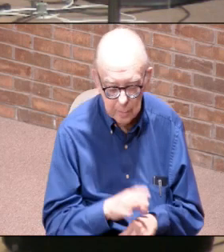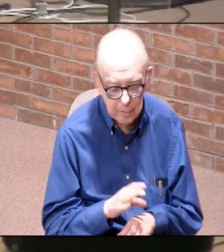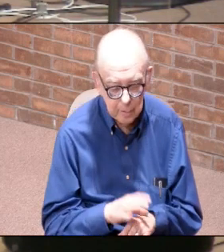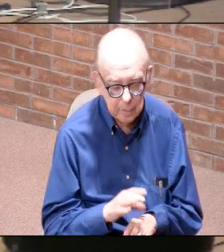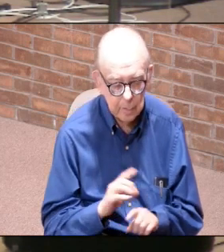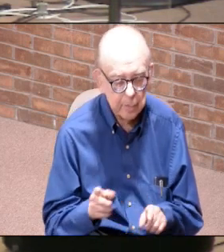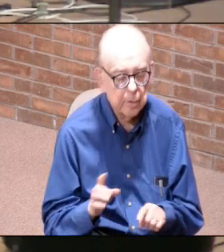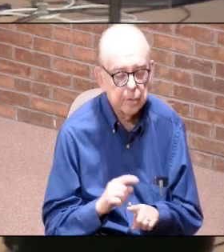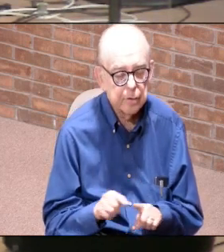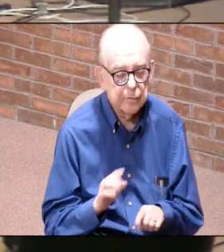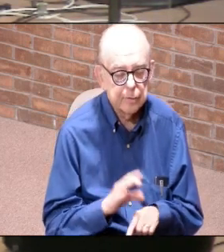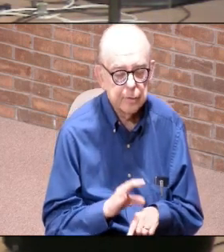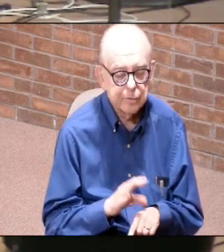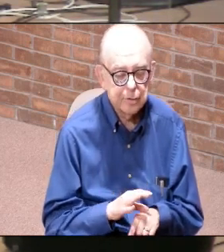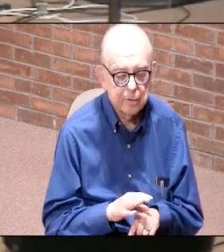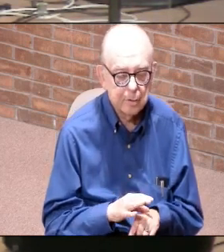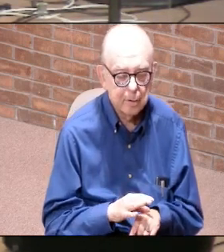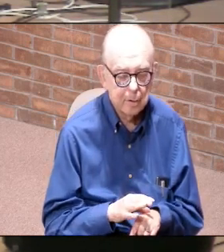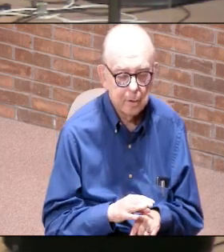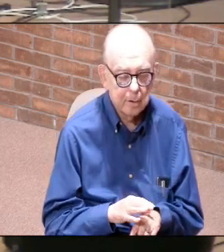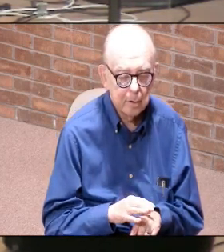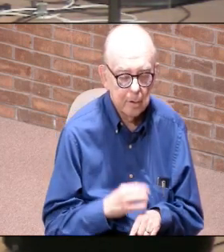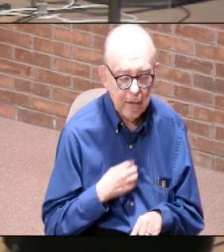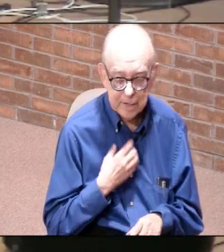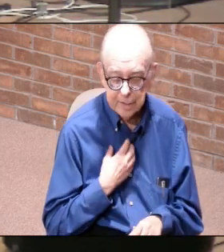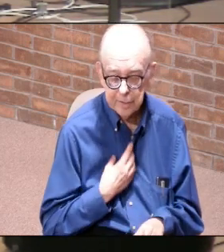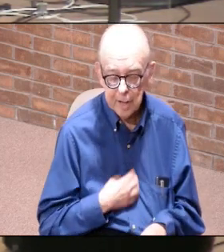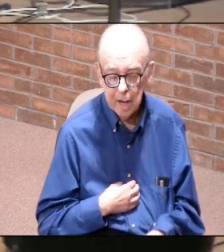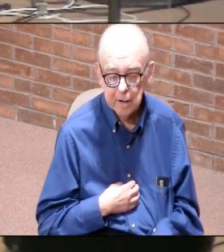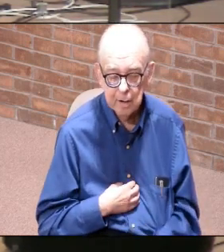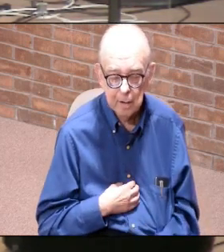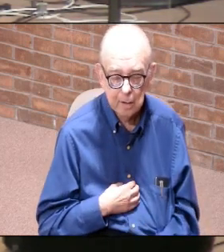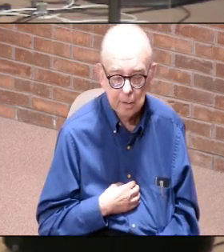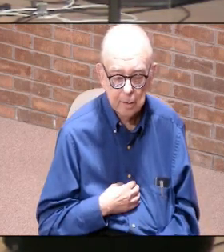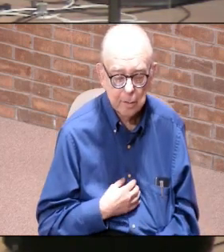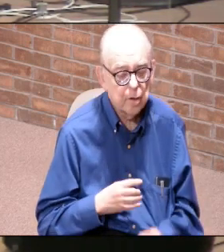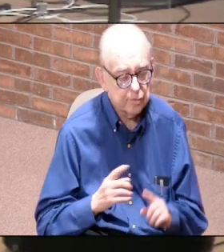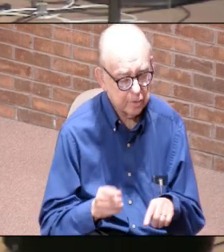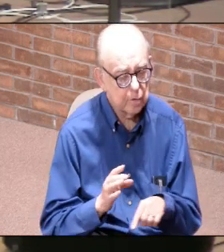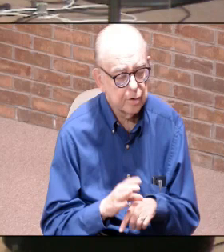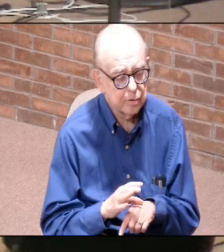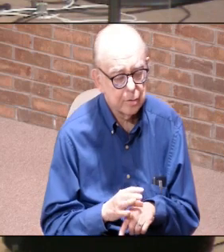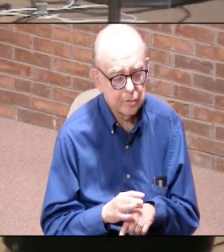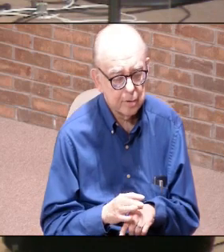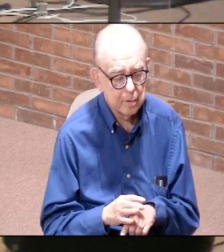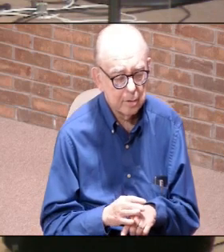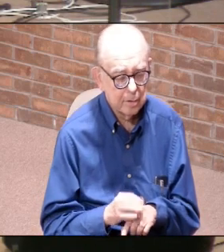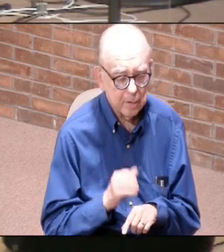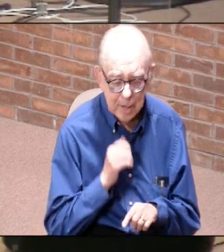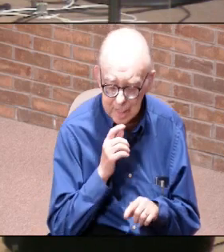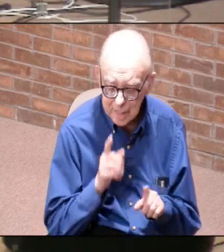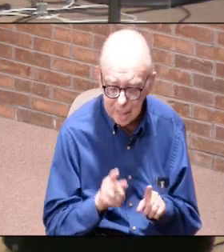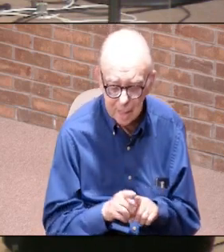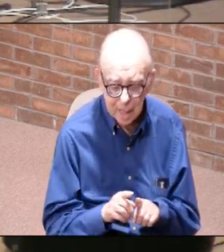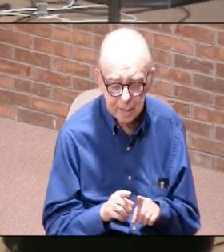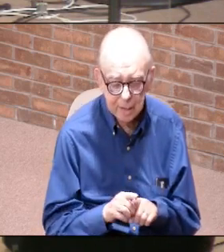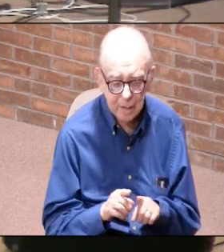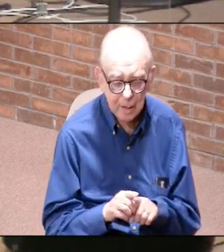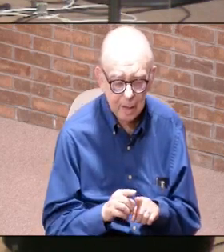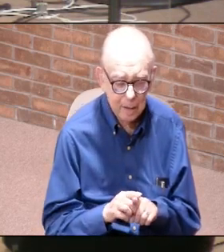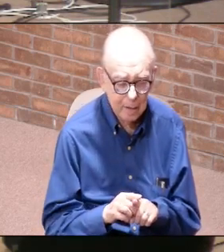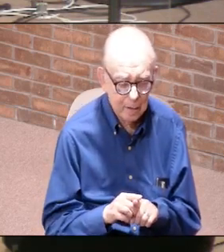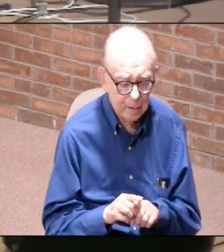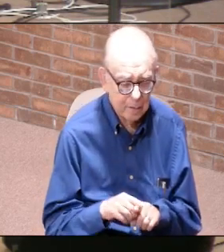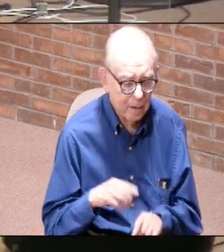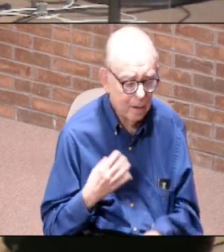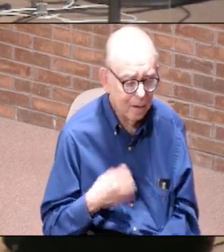we go to this church? A desire to come. Not like, oh man,